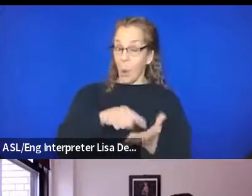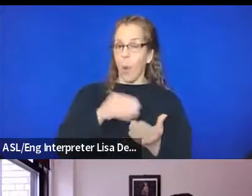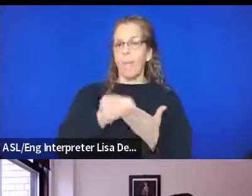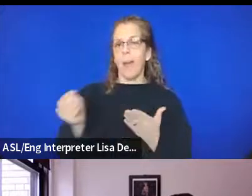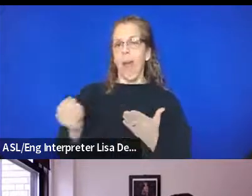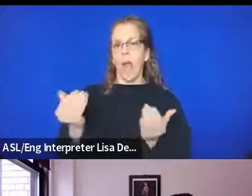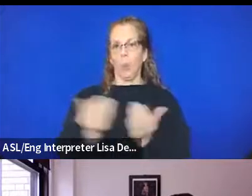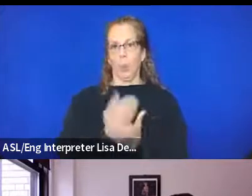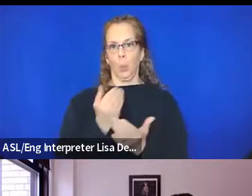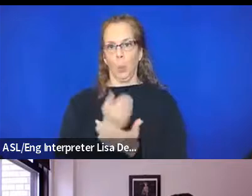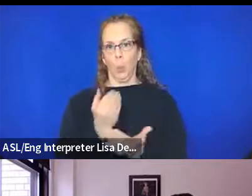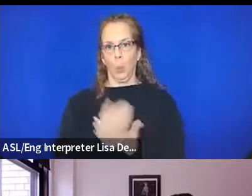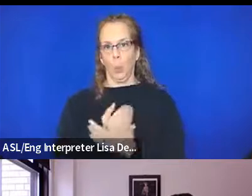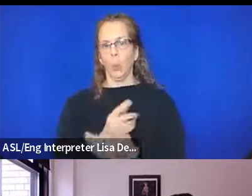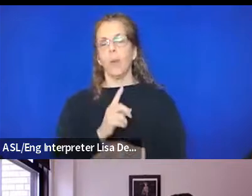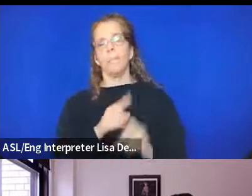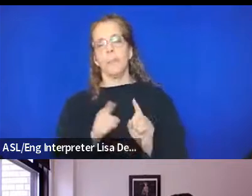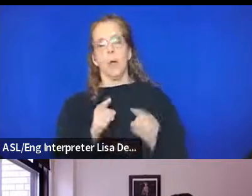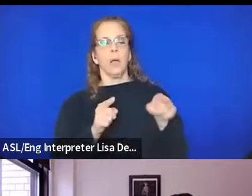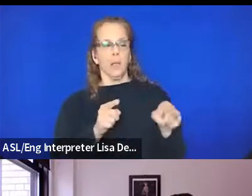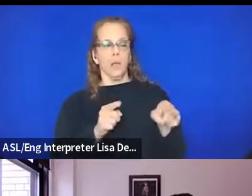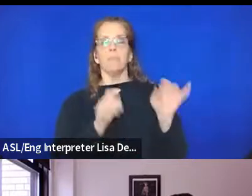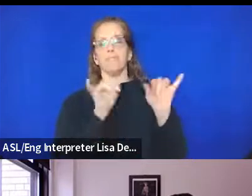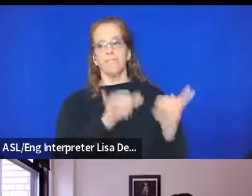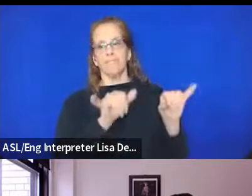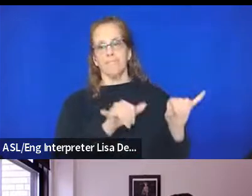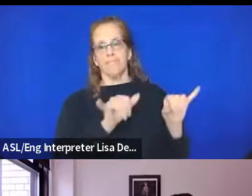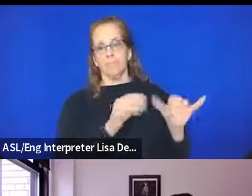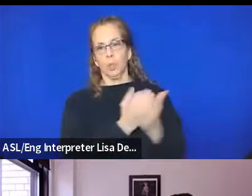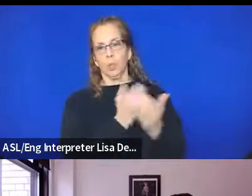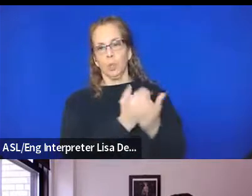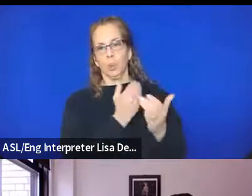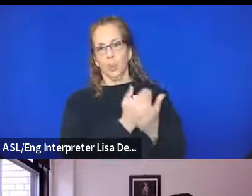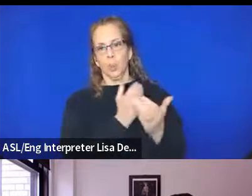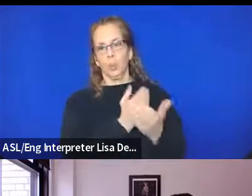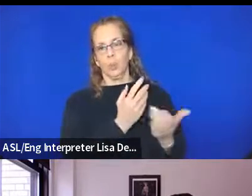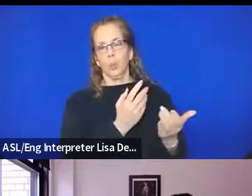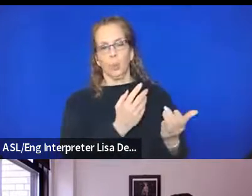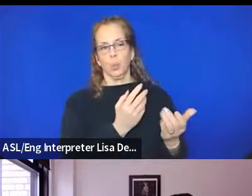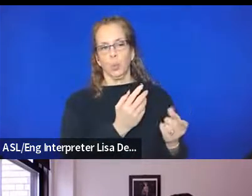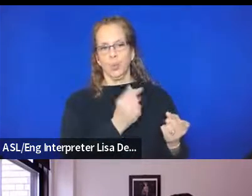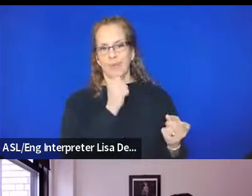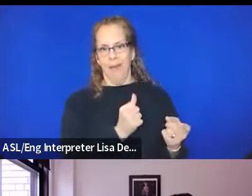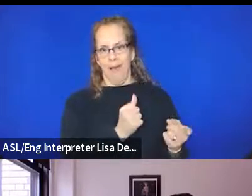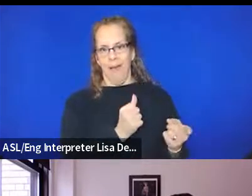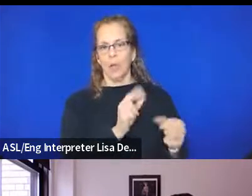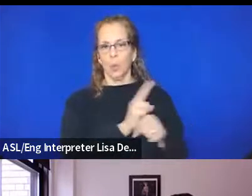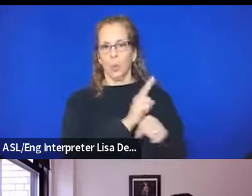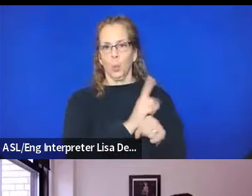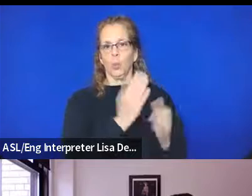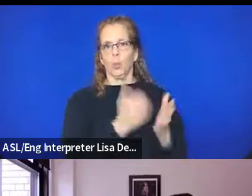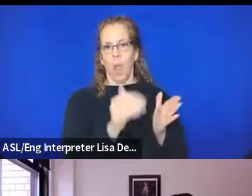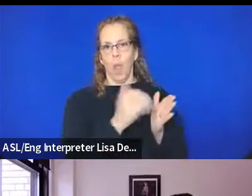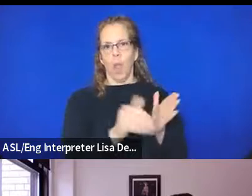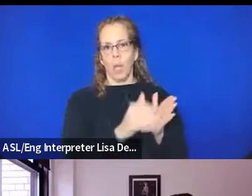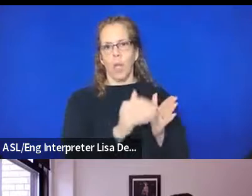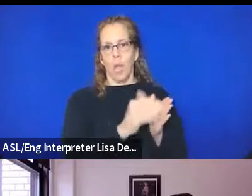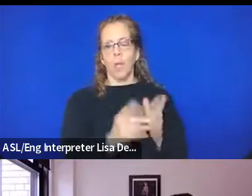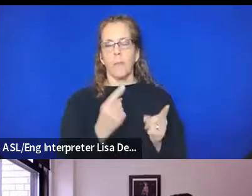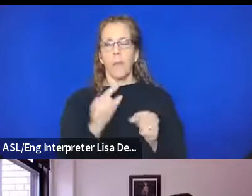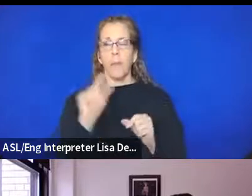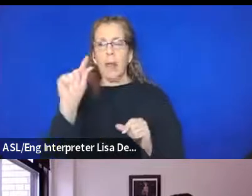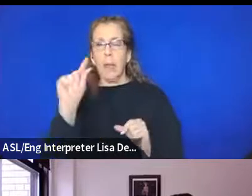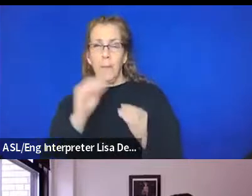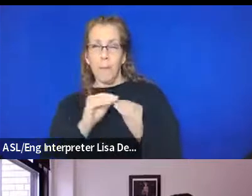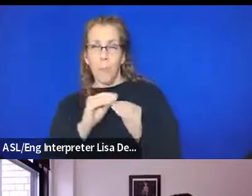okay, I'll reuse this platform, and it's going to take me 5 hours to make it flat. Or you could give me a little bit money more so